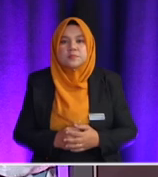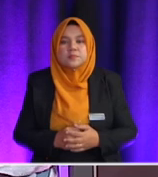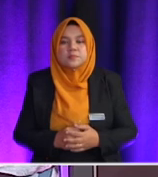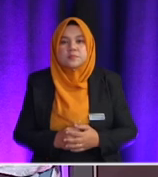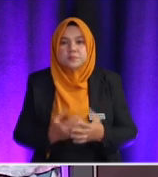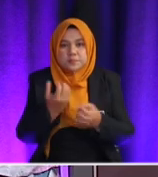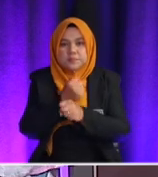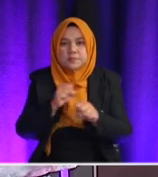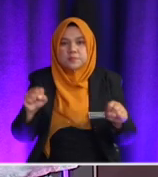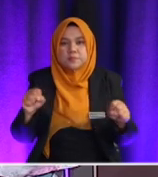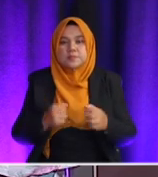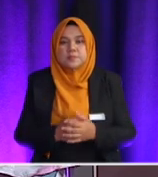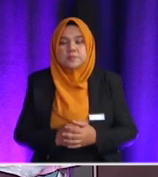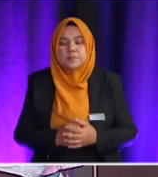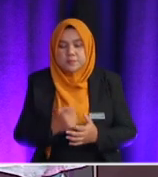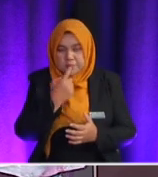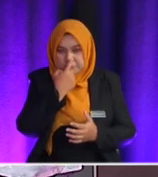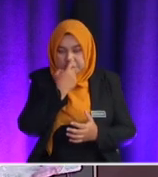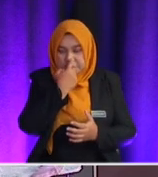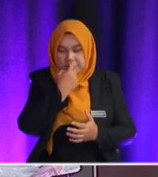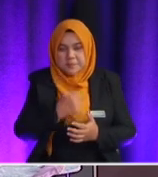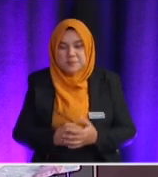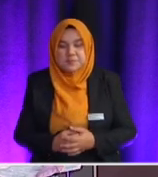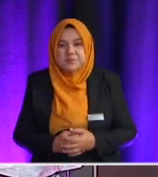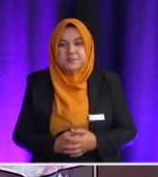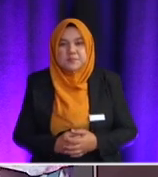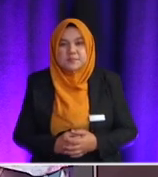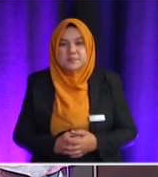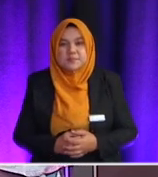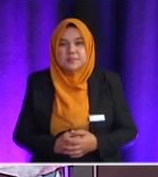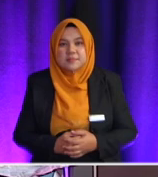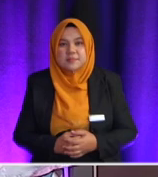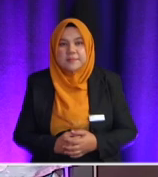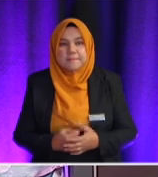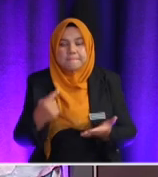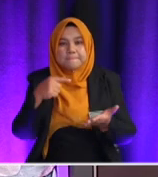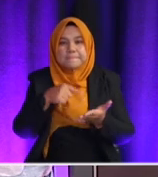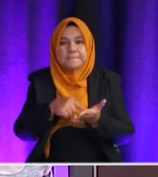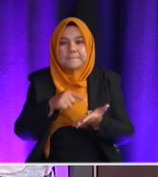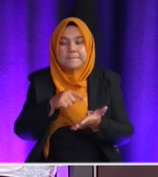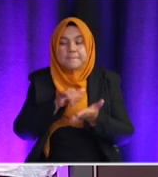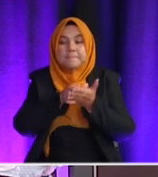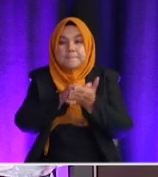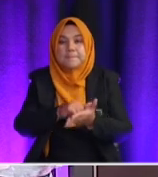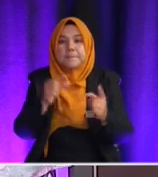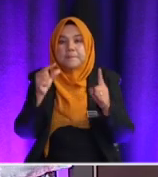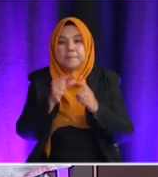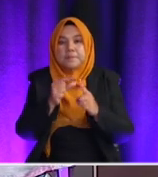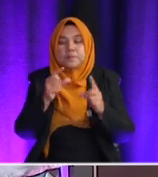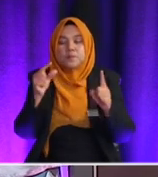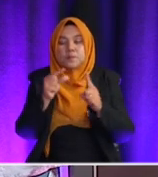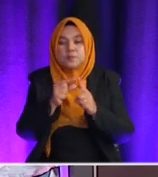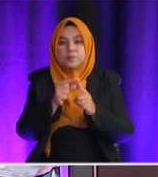ready? Ready! Yes. So, these are the words that you can use for the